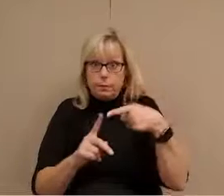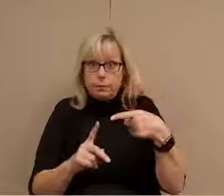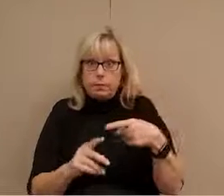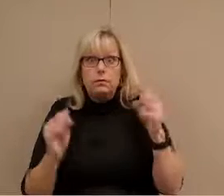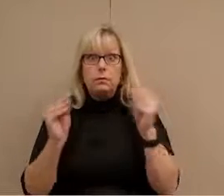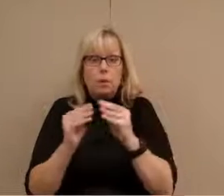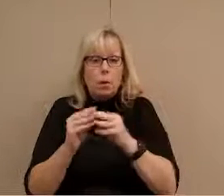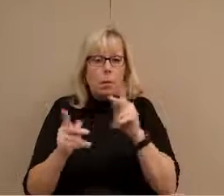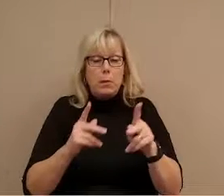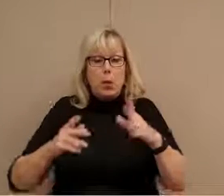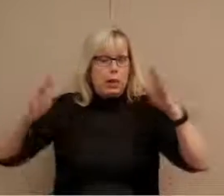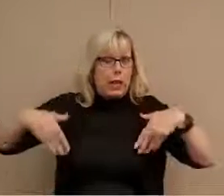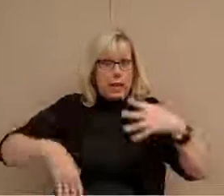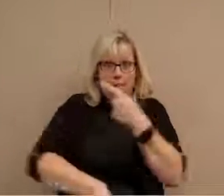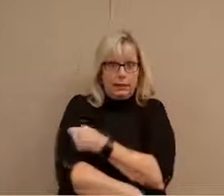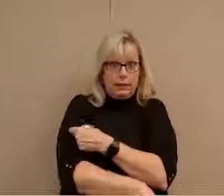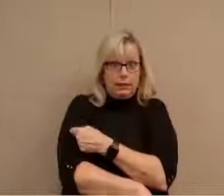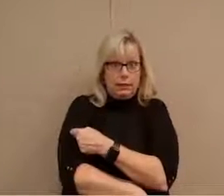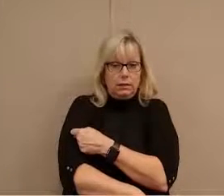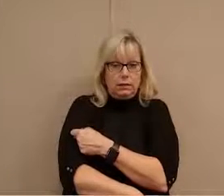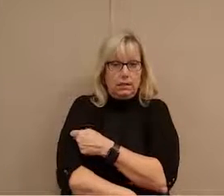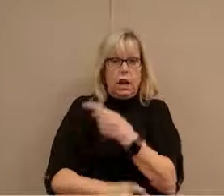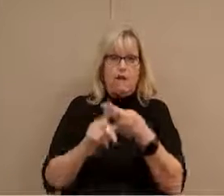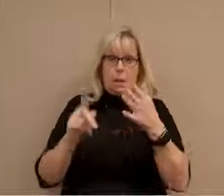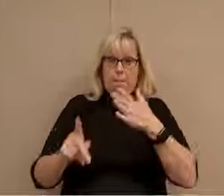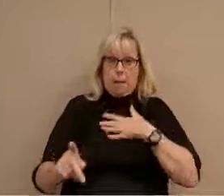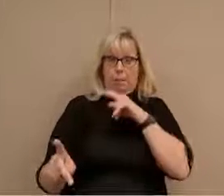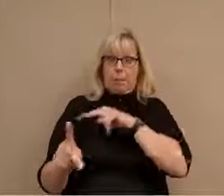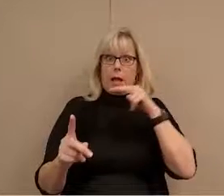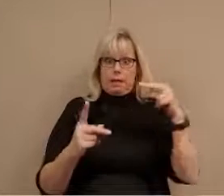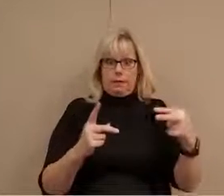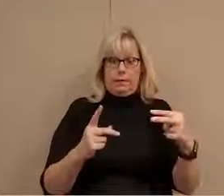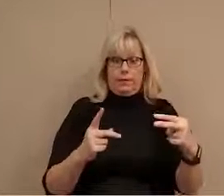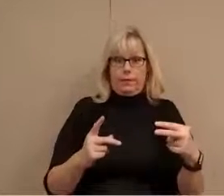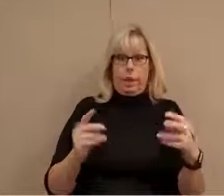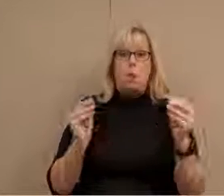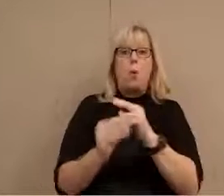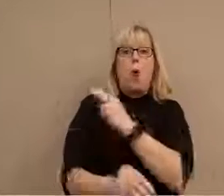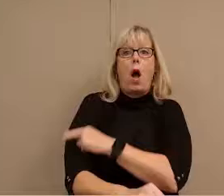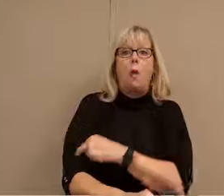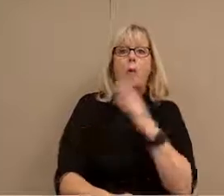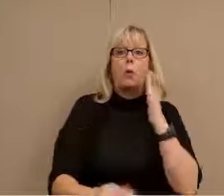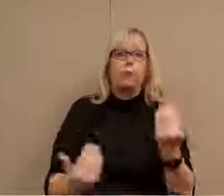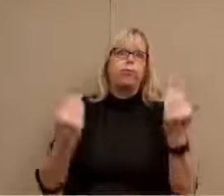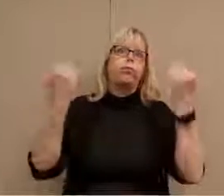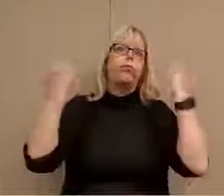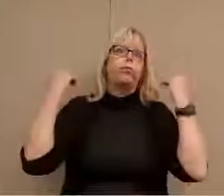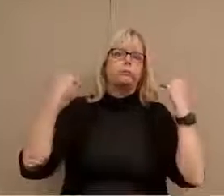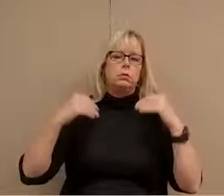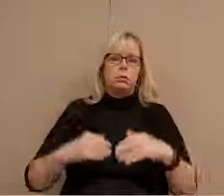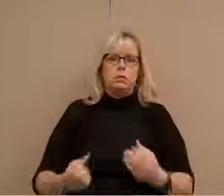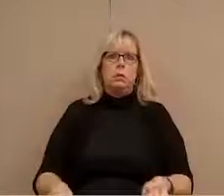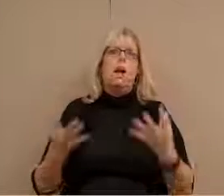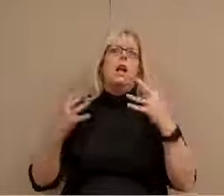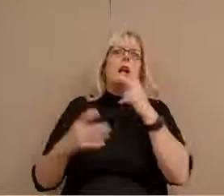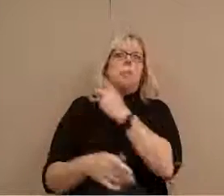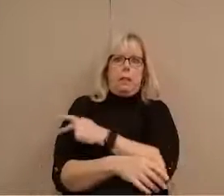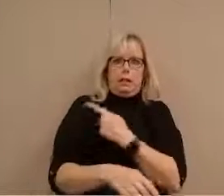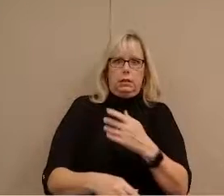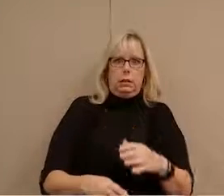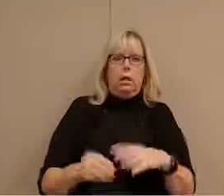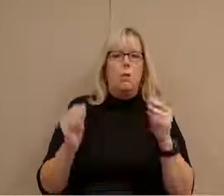more unvaccinated people we have, at least from my perspective, the more hospitals will be overwhelmed, okay? The